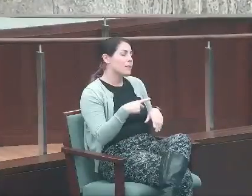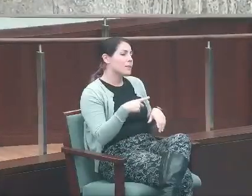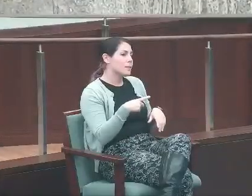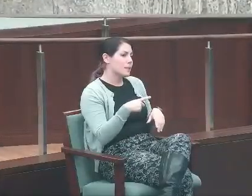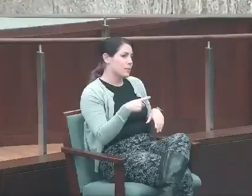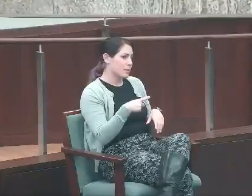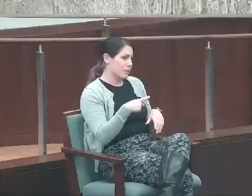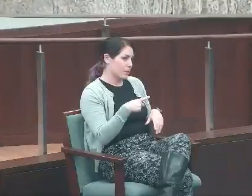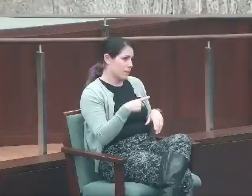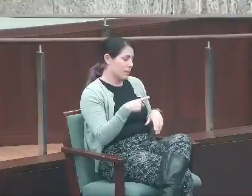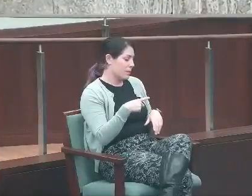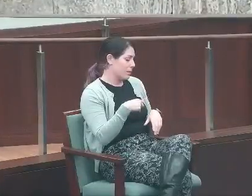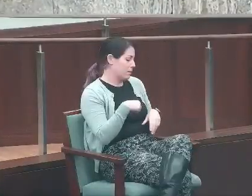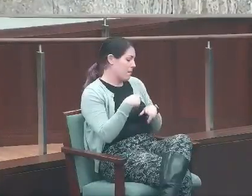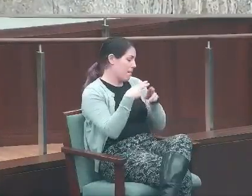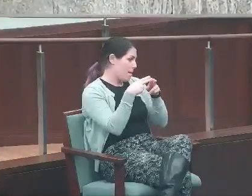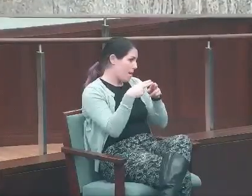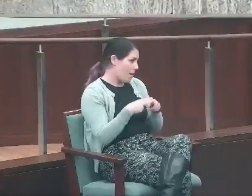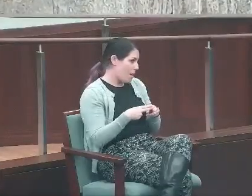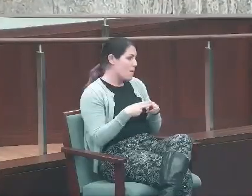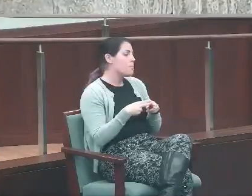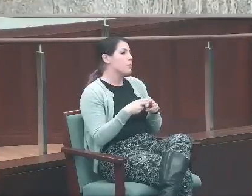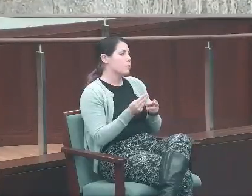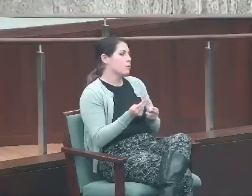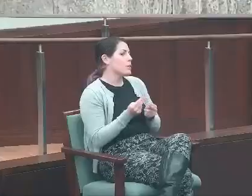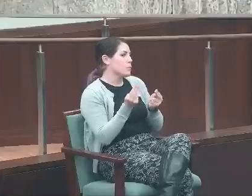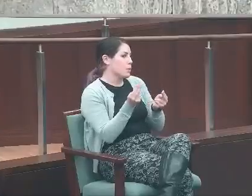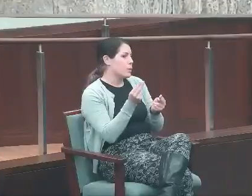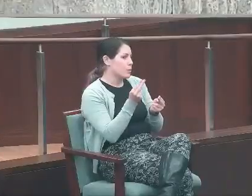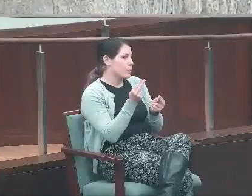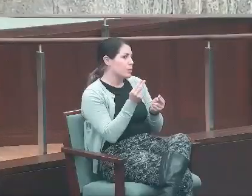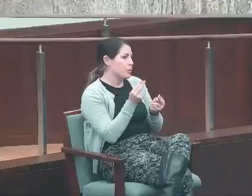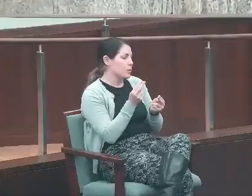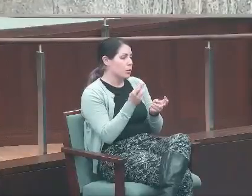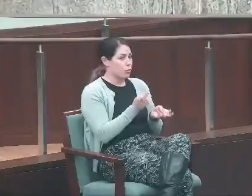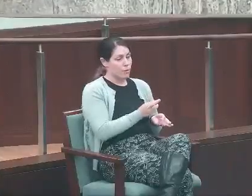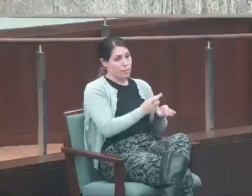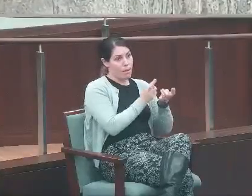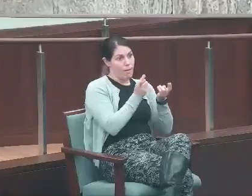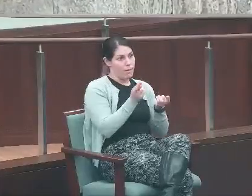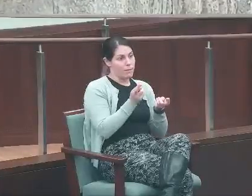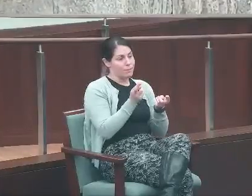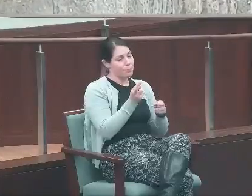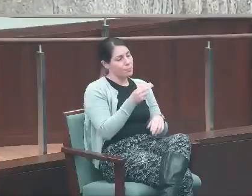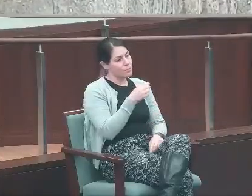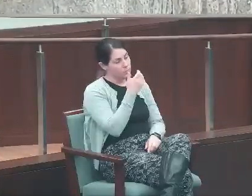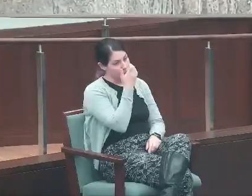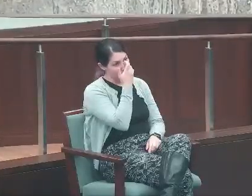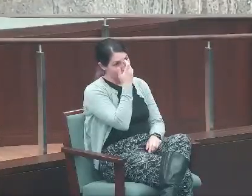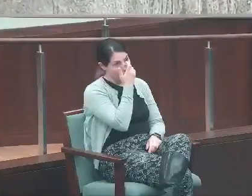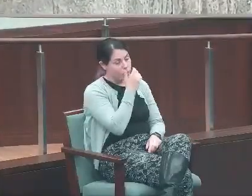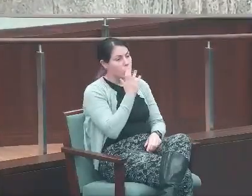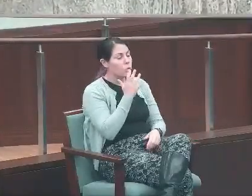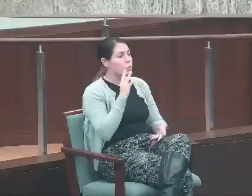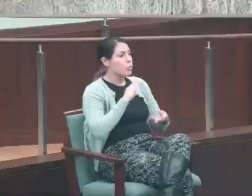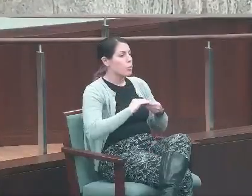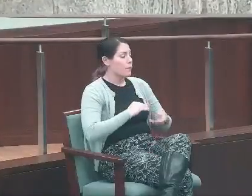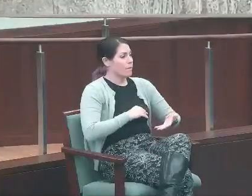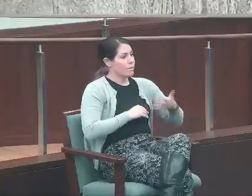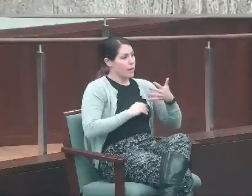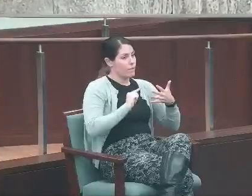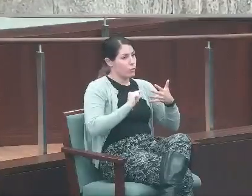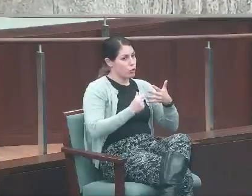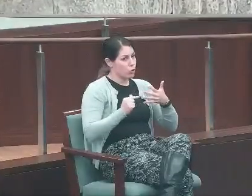of candidates for approval by the board. We're going to do this in 5 groups. We